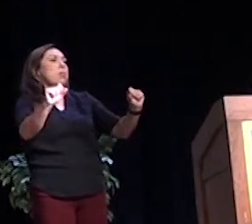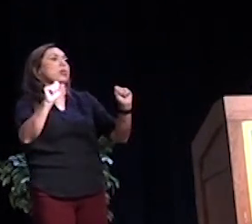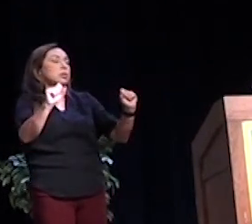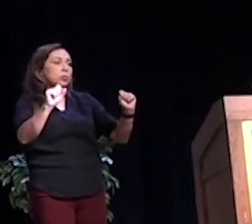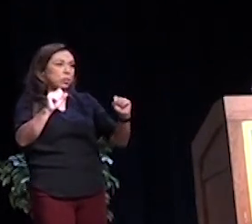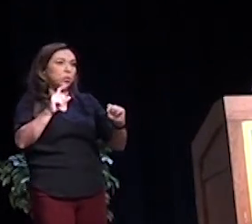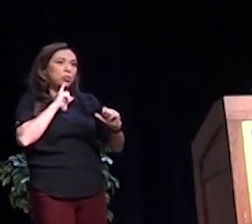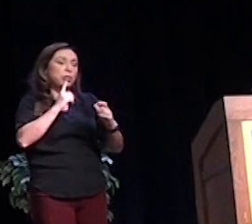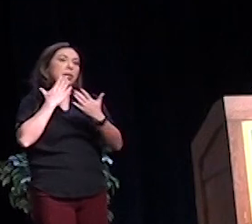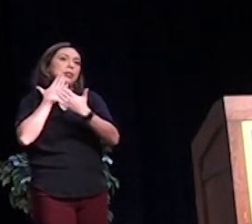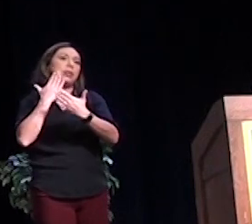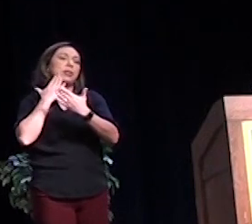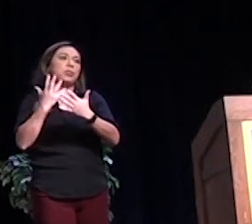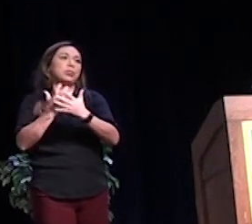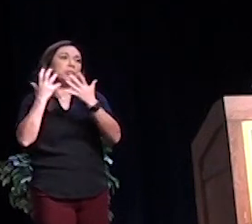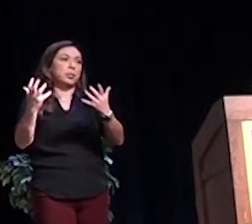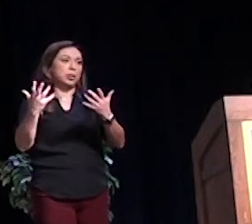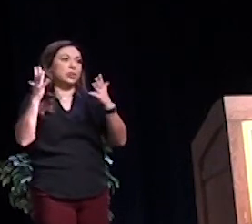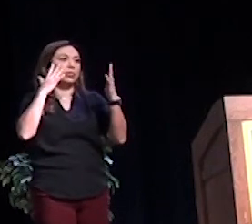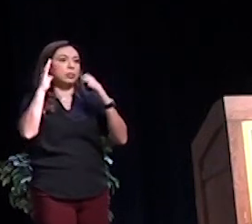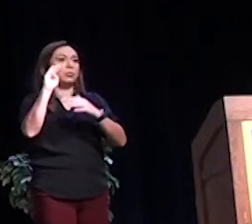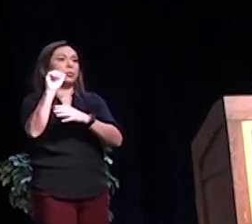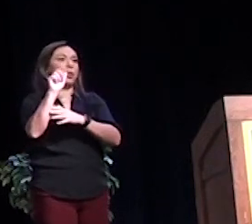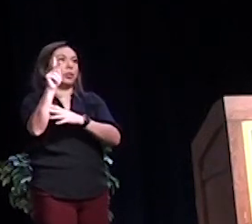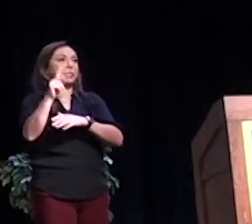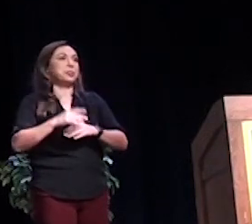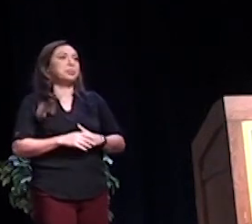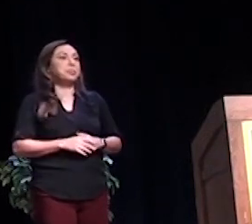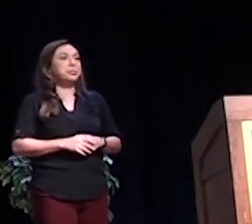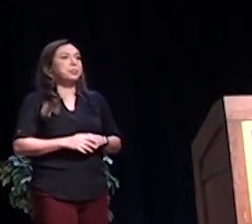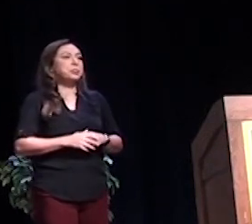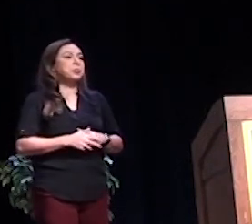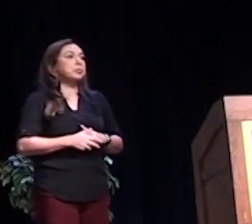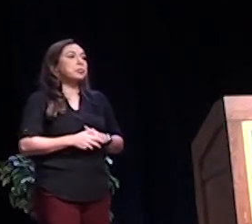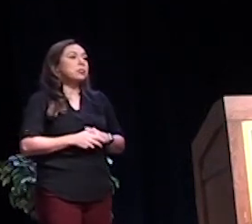really yes. Thank you, Mark.